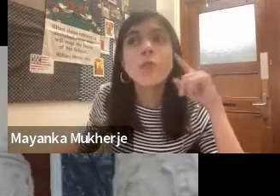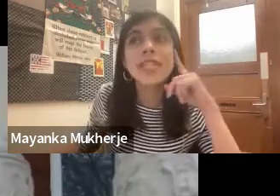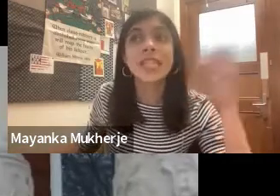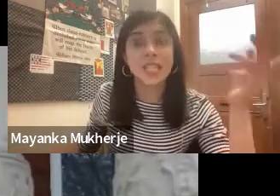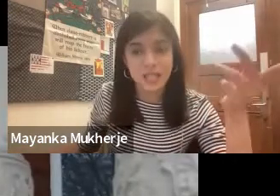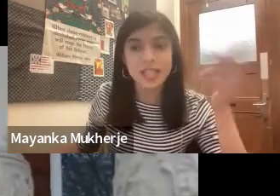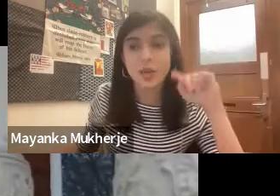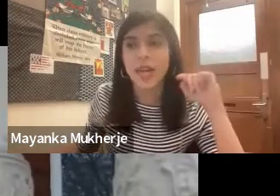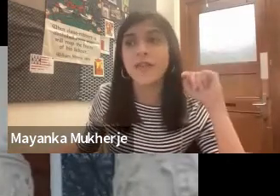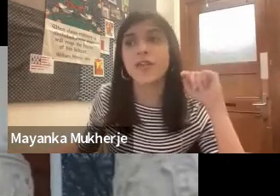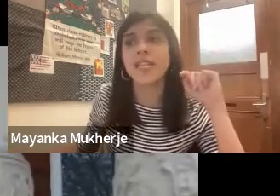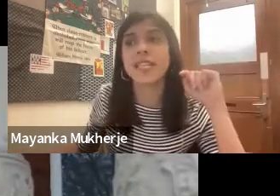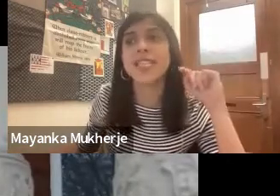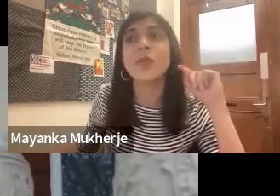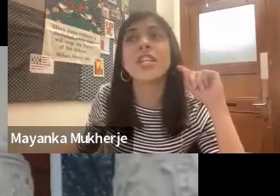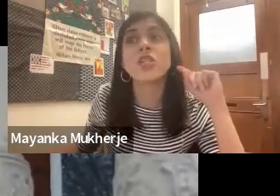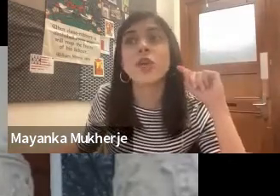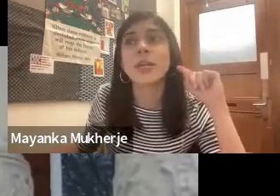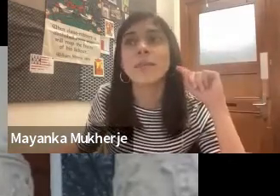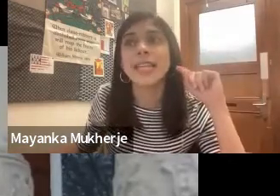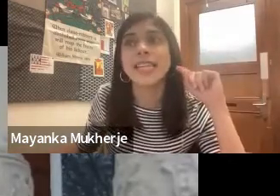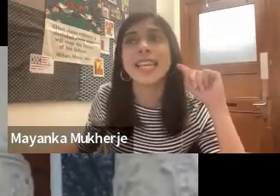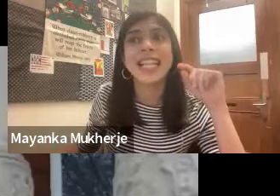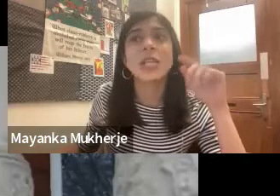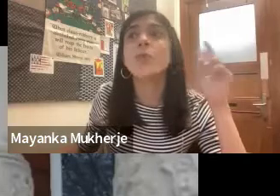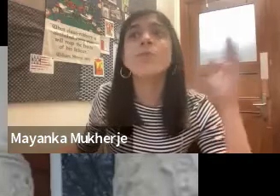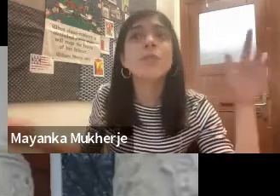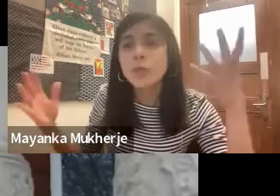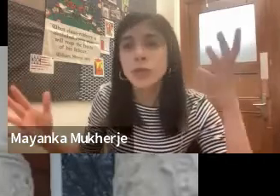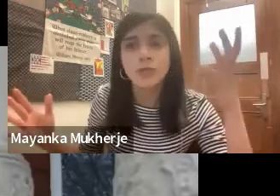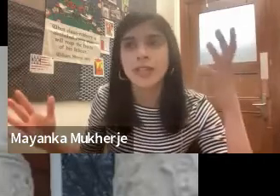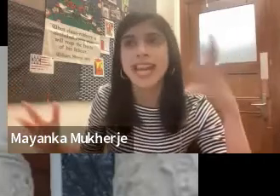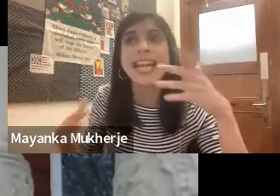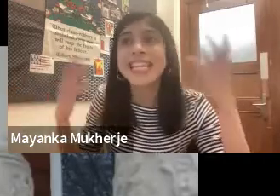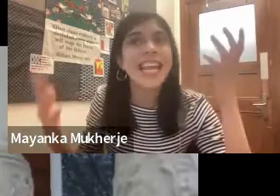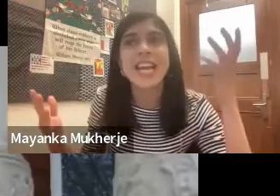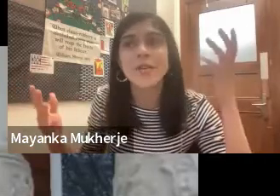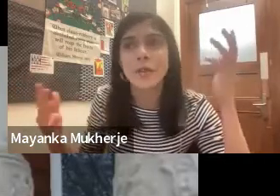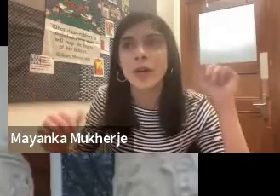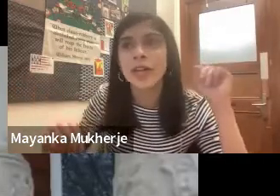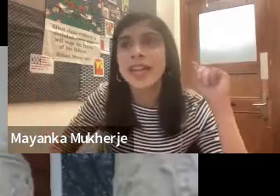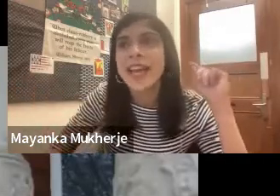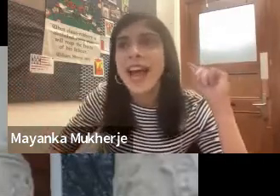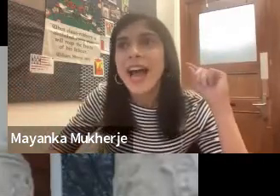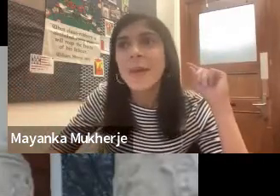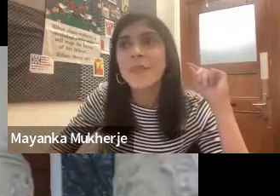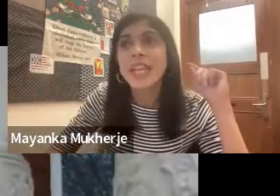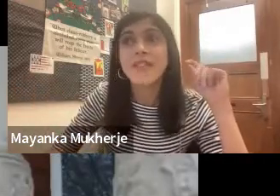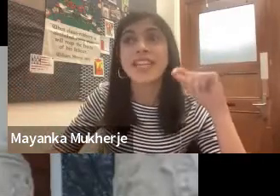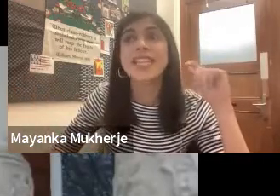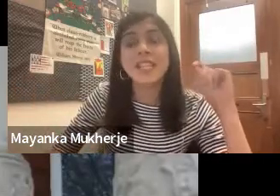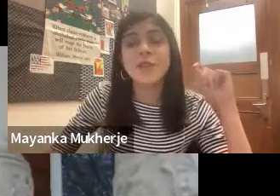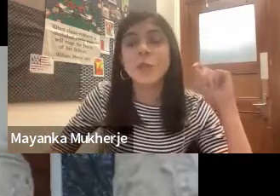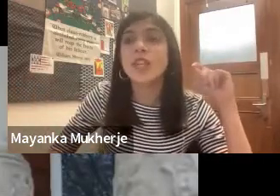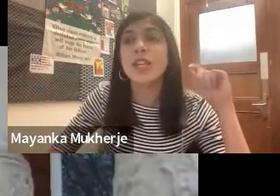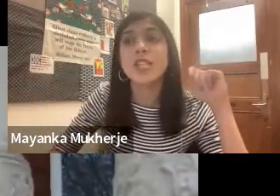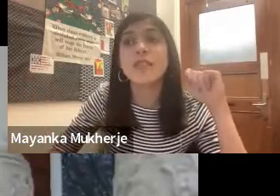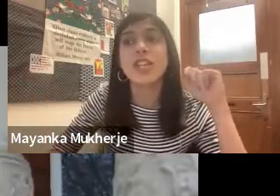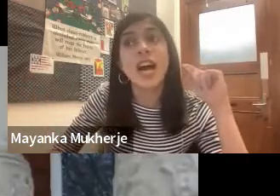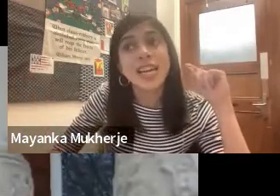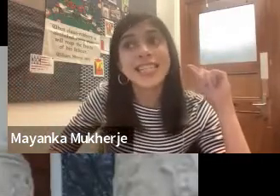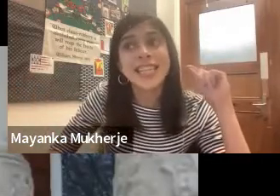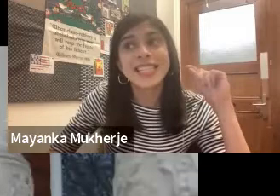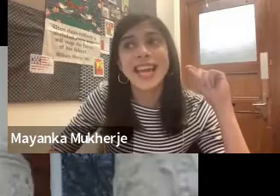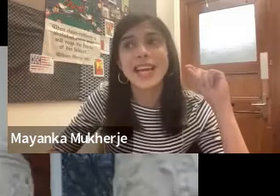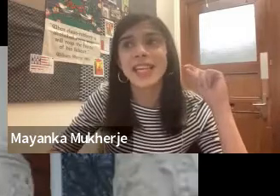The homes in Cadogan Square, for instance, were historic buildings that were beautiful and cared for. In fact, an interview with a